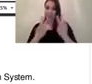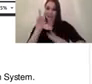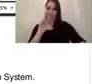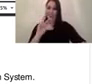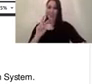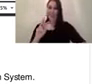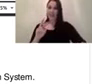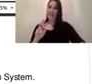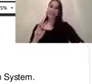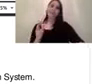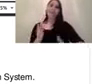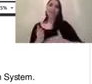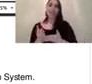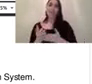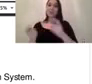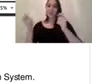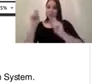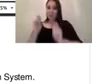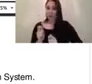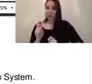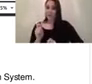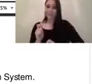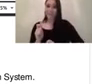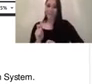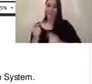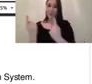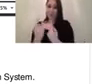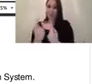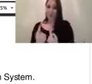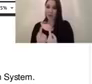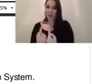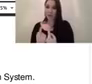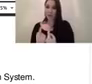shape, the silhouette of the objects.